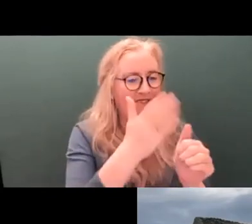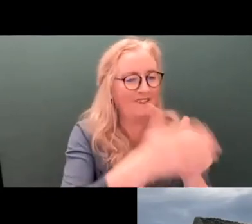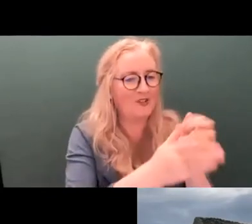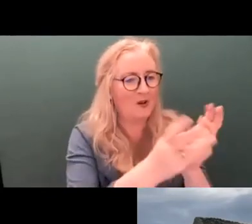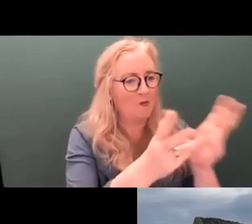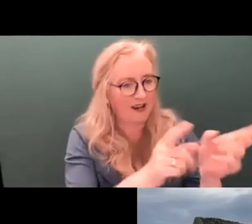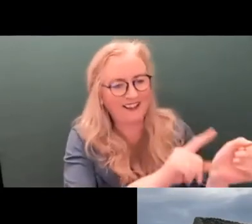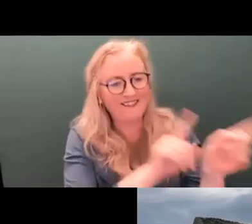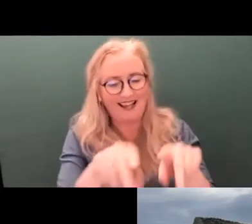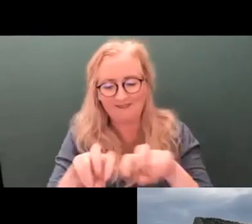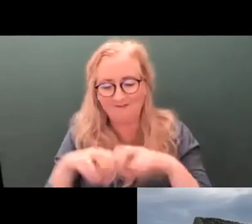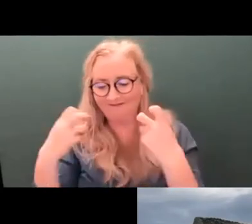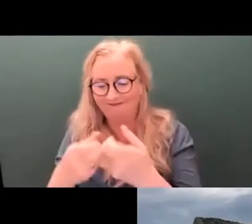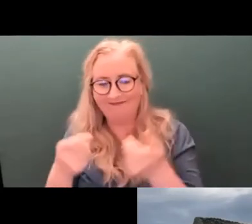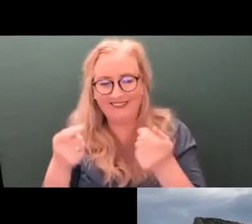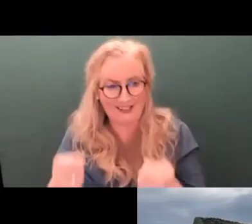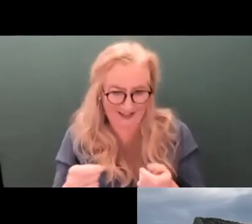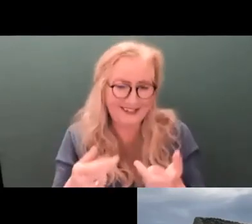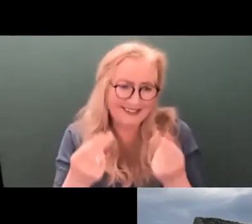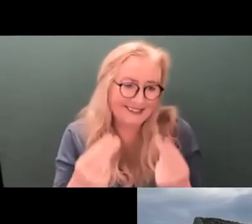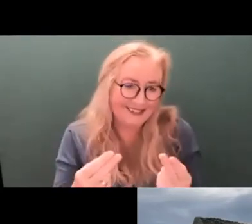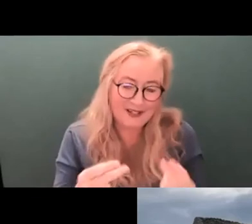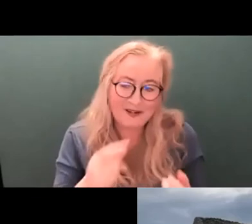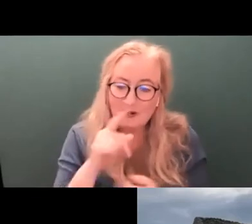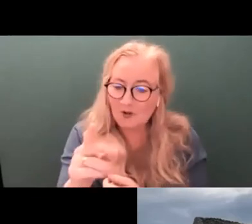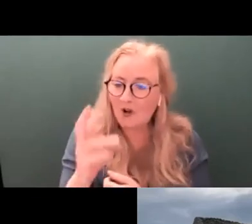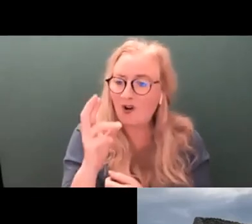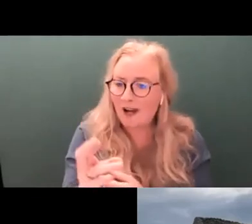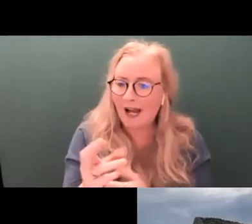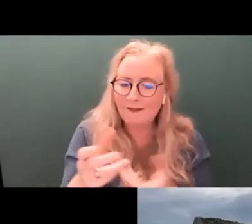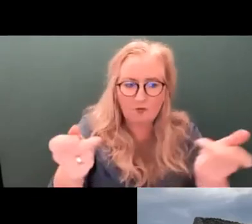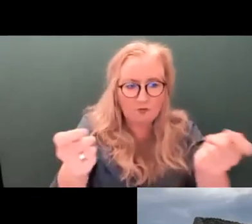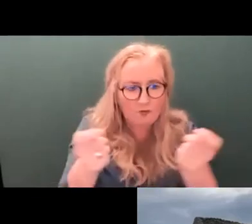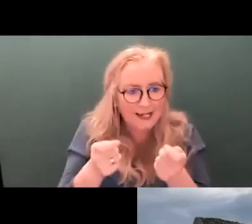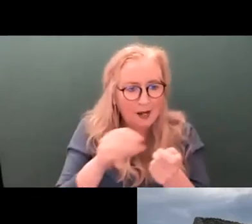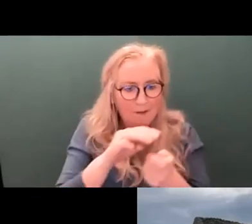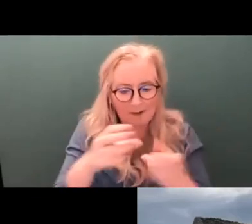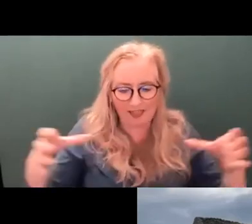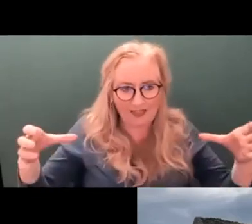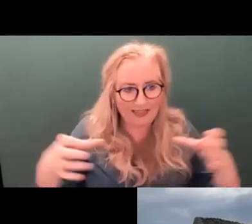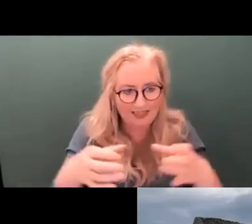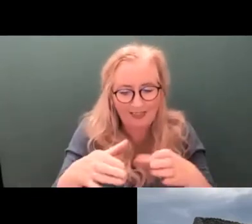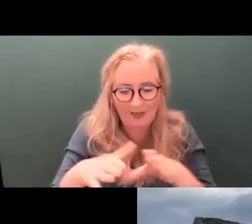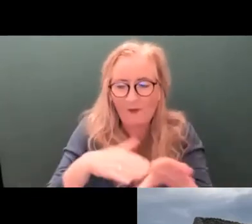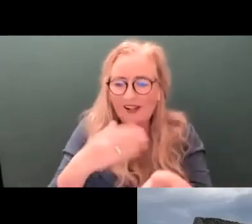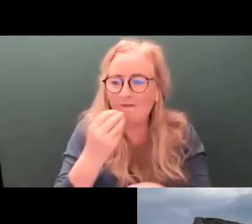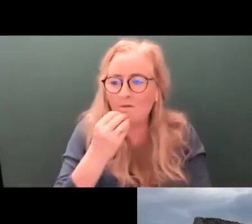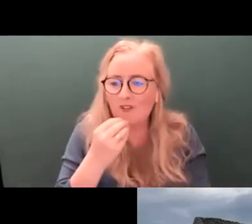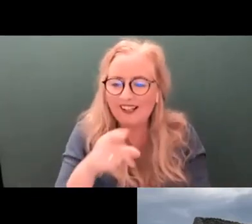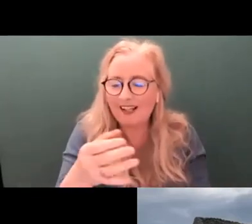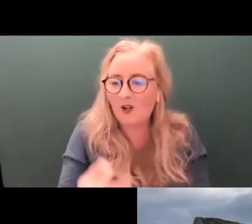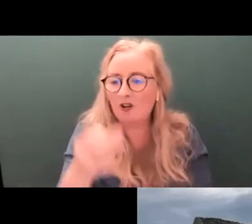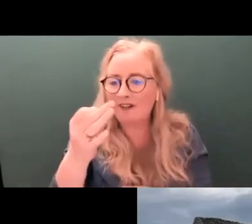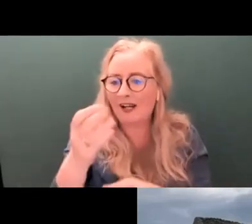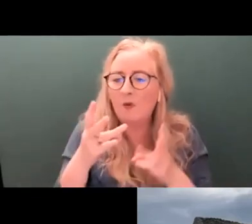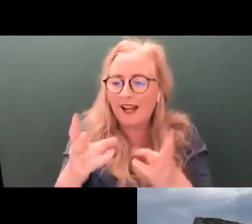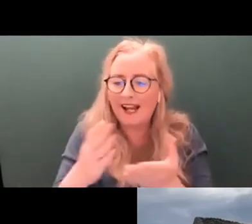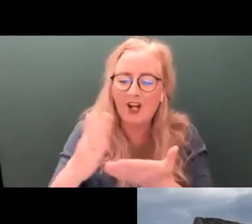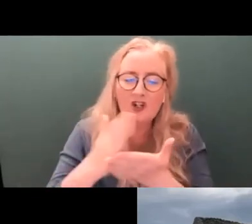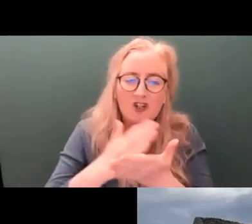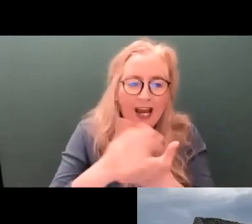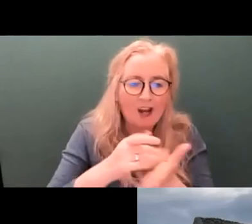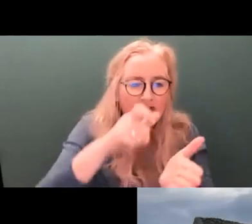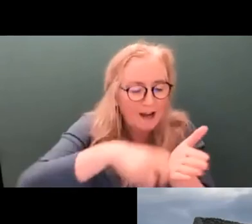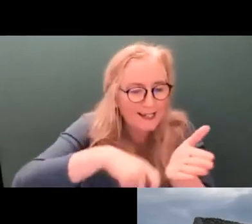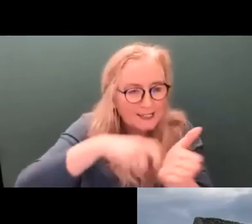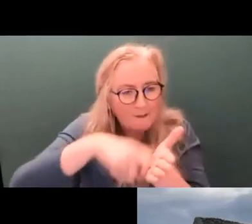that that would be very necessary after that. But you're right. Bringing people together over food is always is always a good way. And so sharing recipes is another